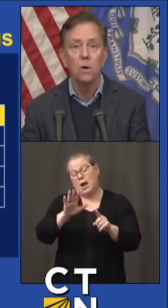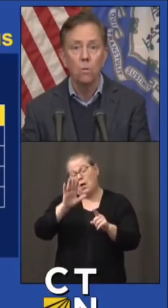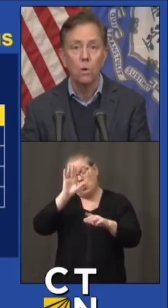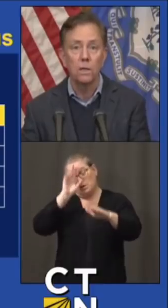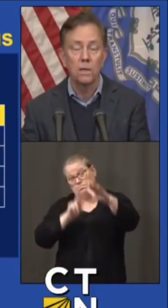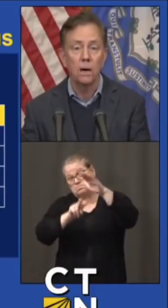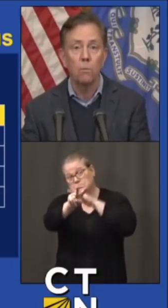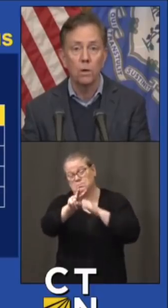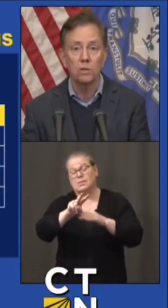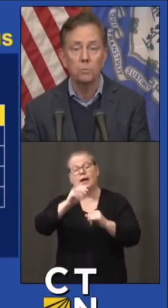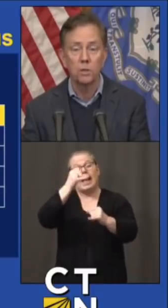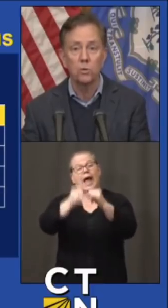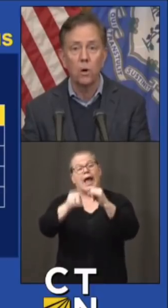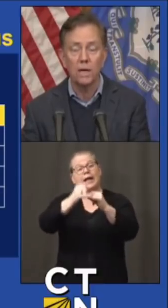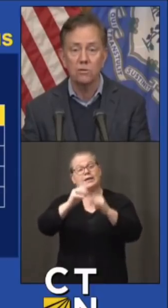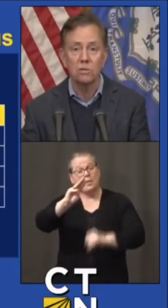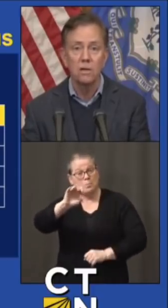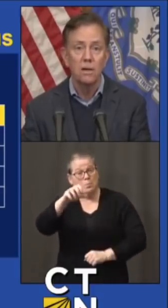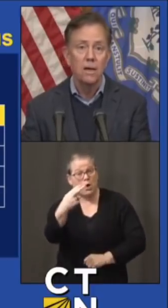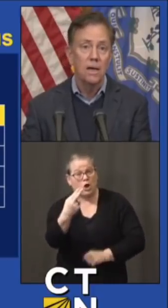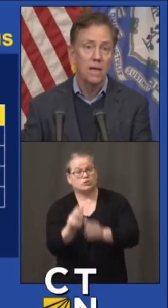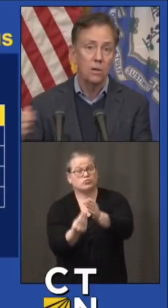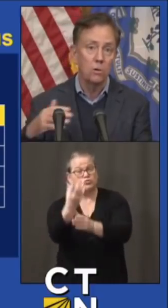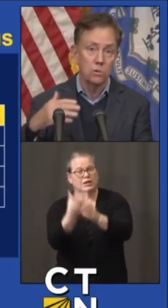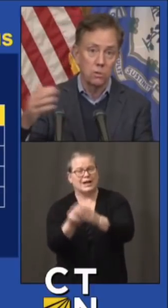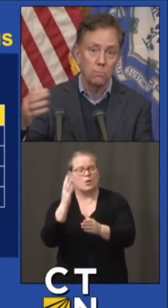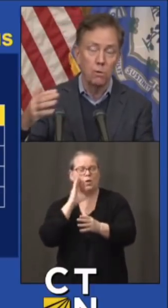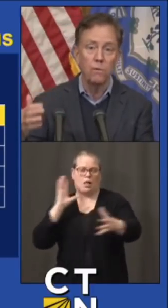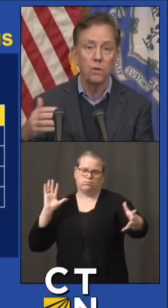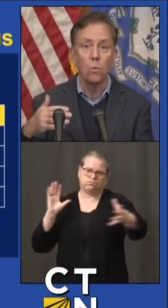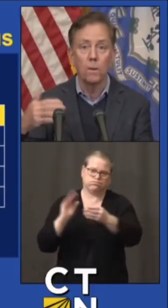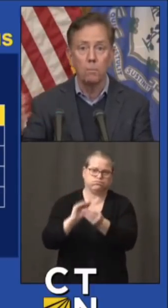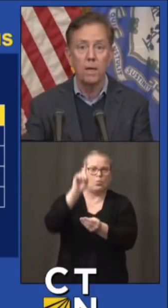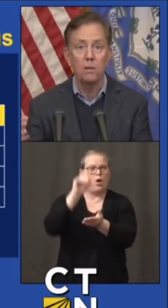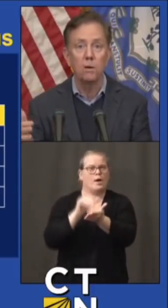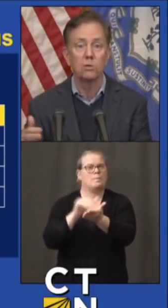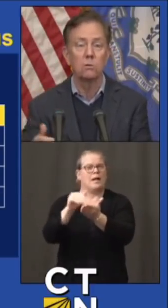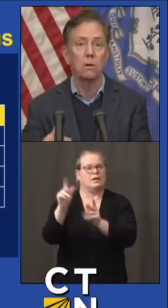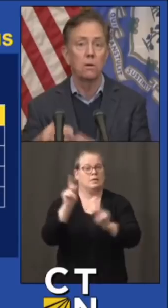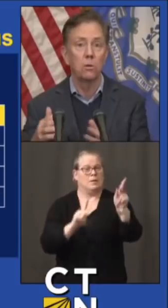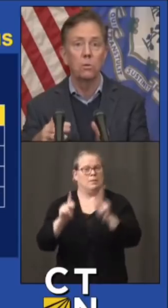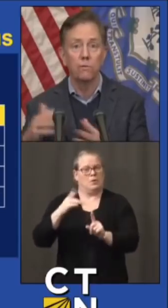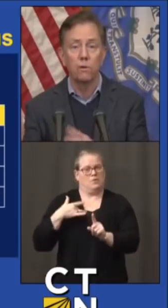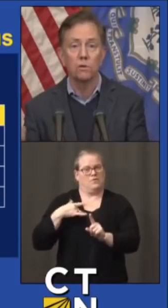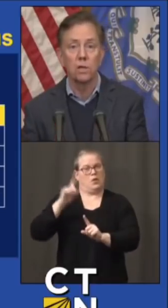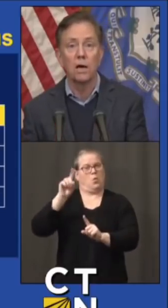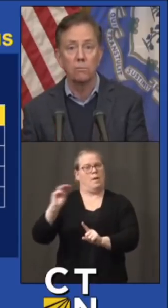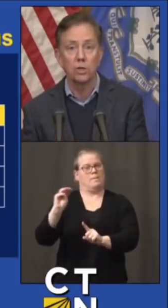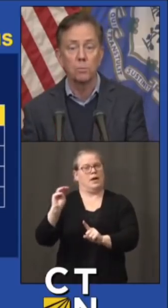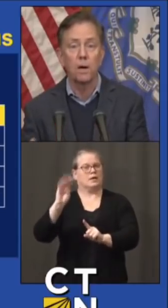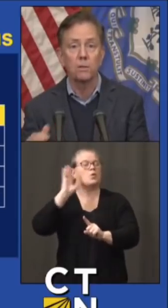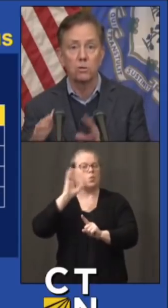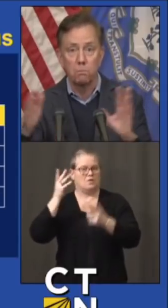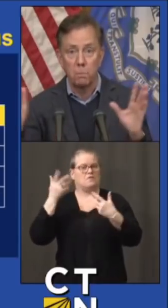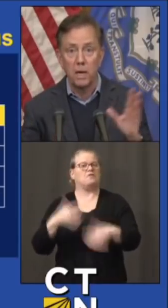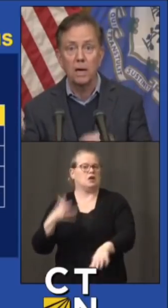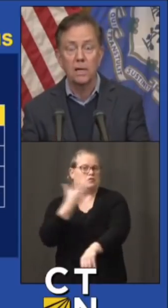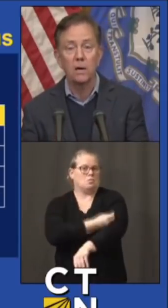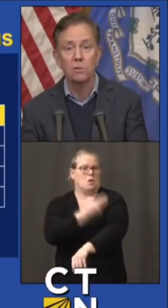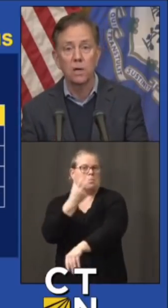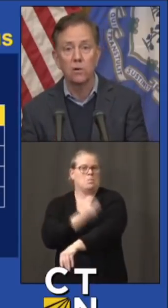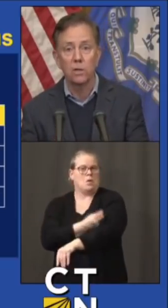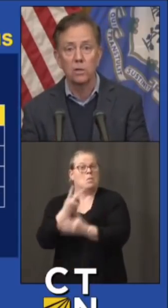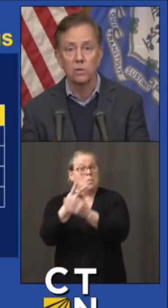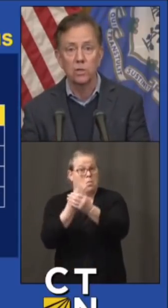vaccinated, not once, but twice. And those move into 1B. Those include the first-line responders